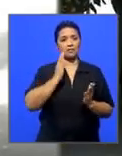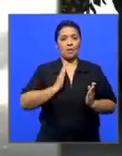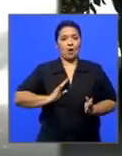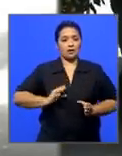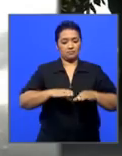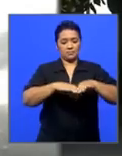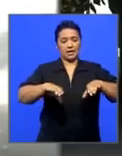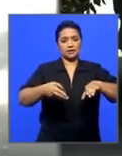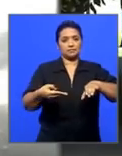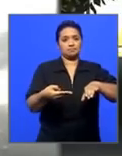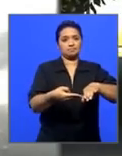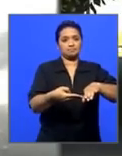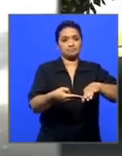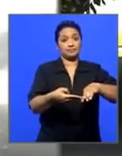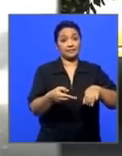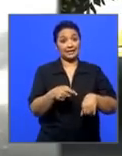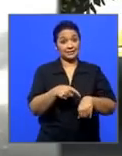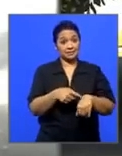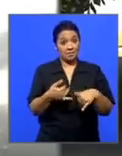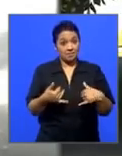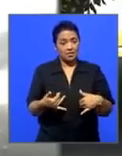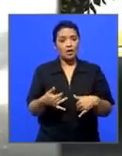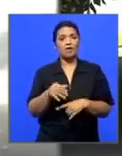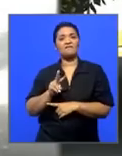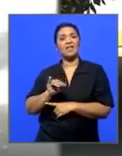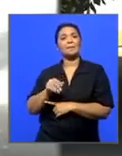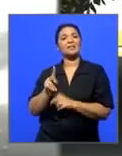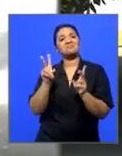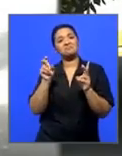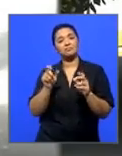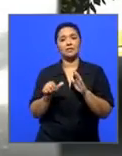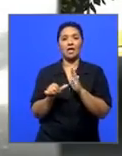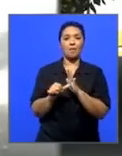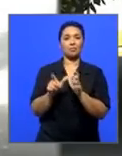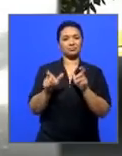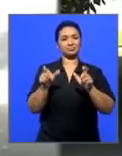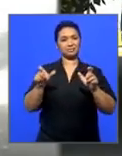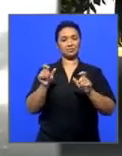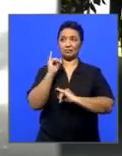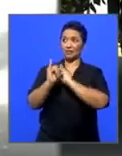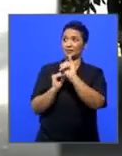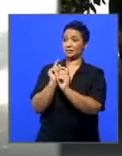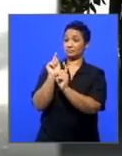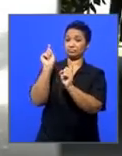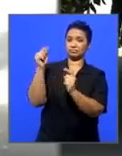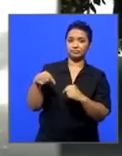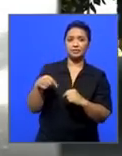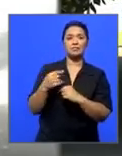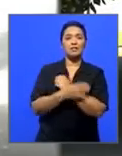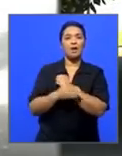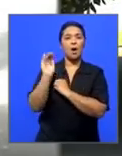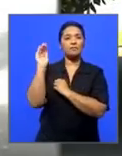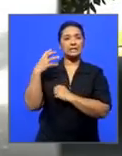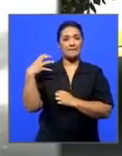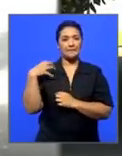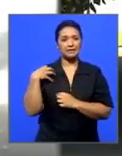state. At the moment, it's all the VIPs, international guests, foreign ministers. They are